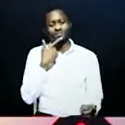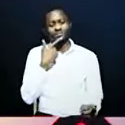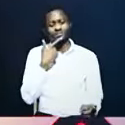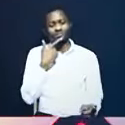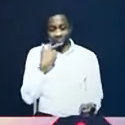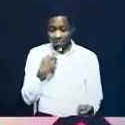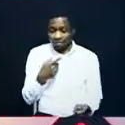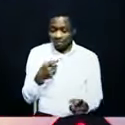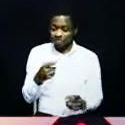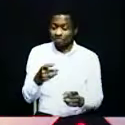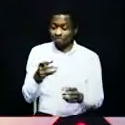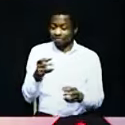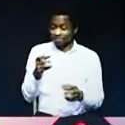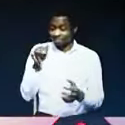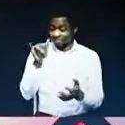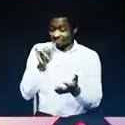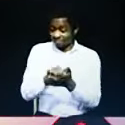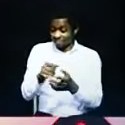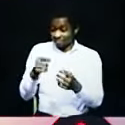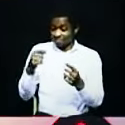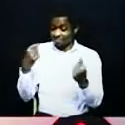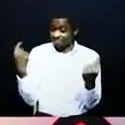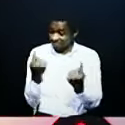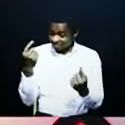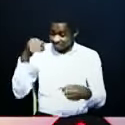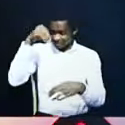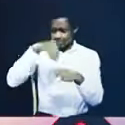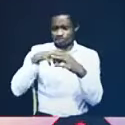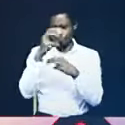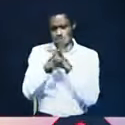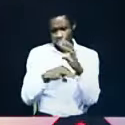in this world is real. It is